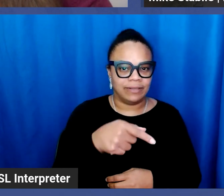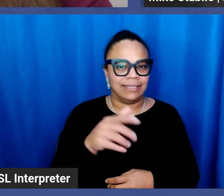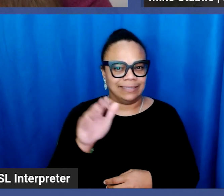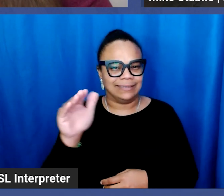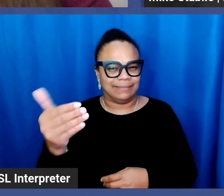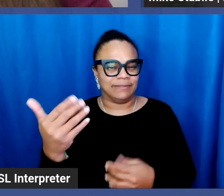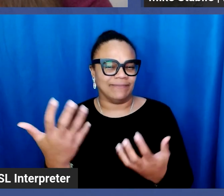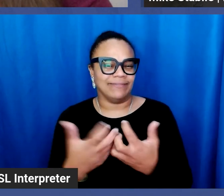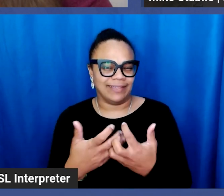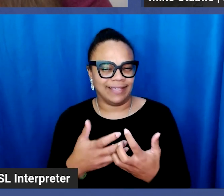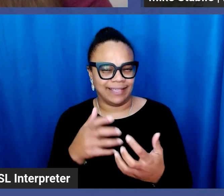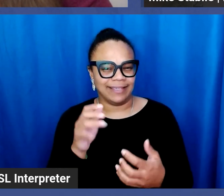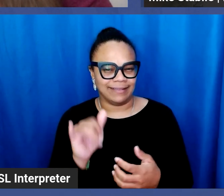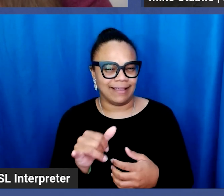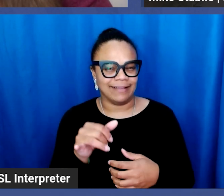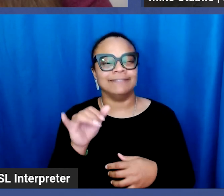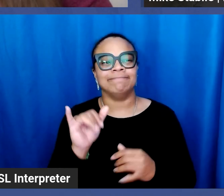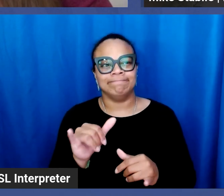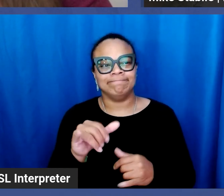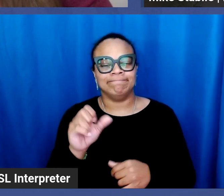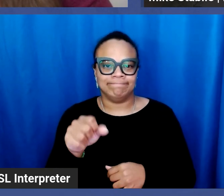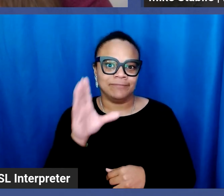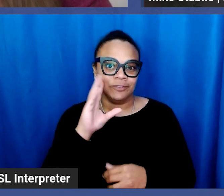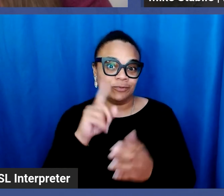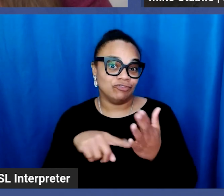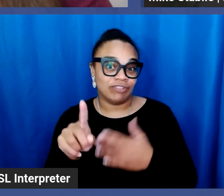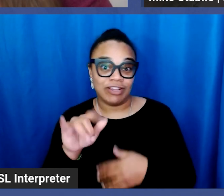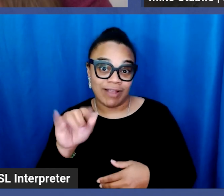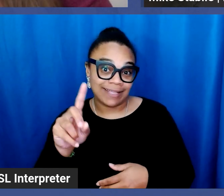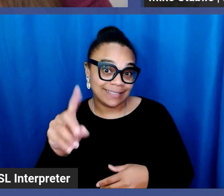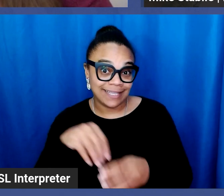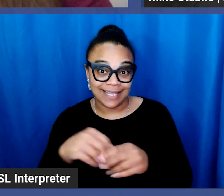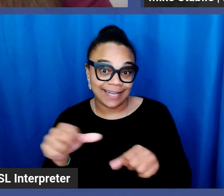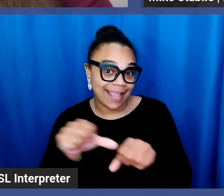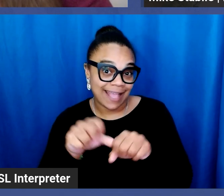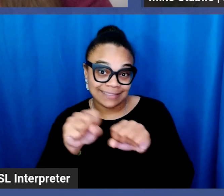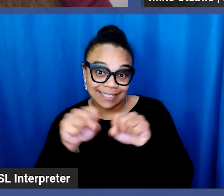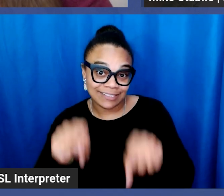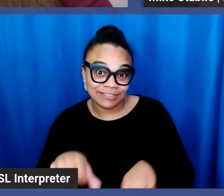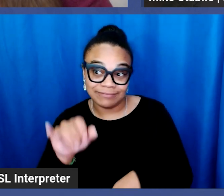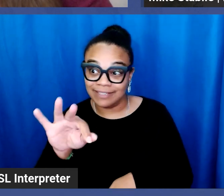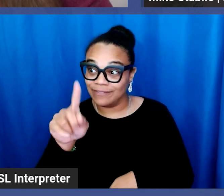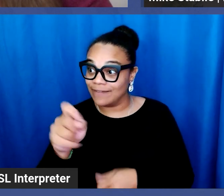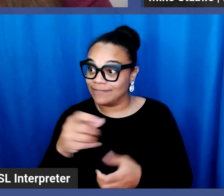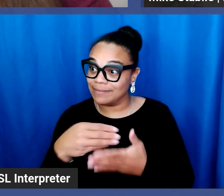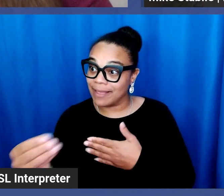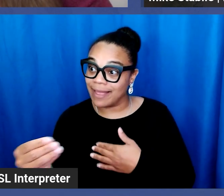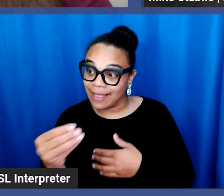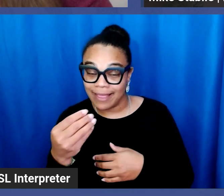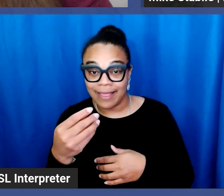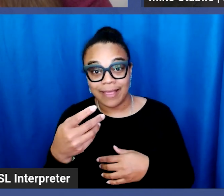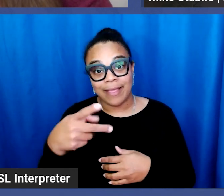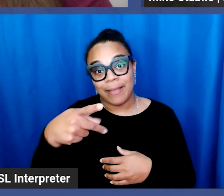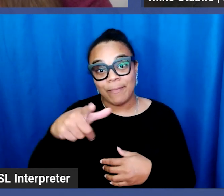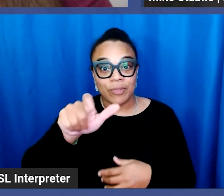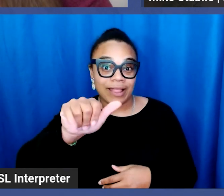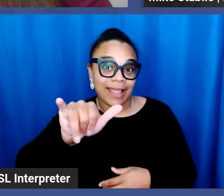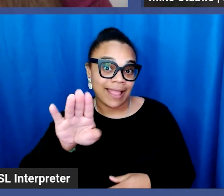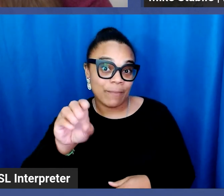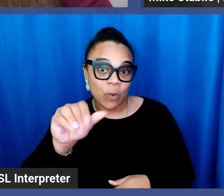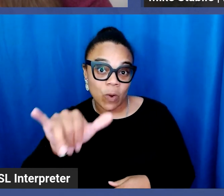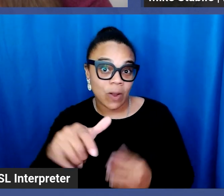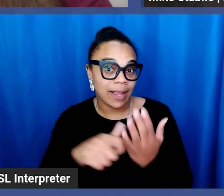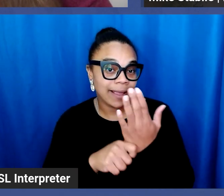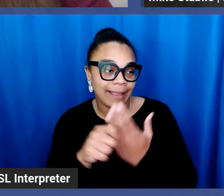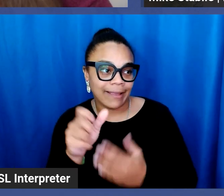the bill, right? They seemed easy, right? You're going to check your ID at a gas station. If you're buying a Playboy or you're going to